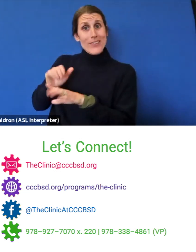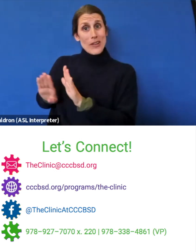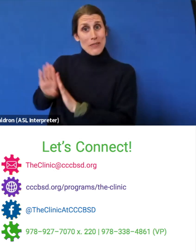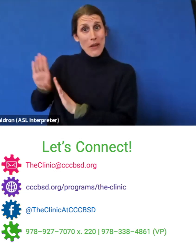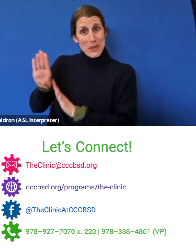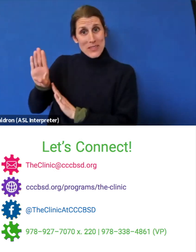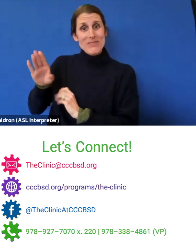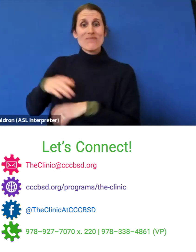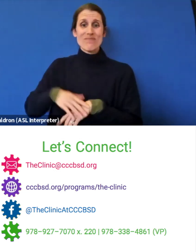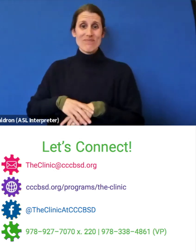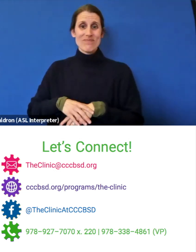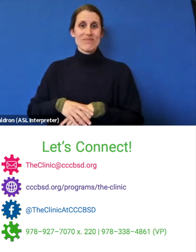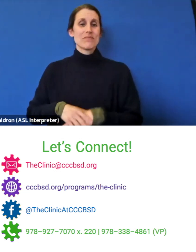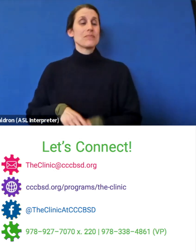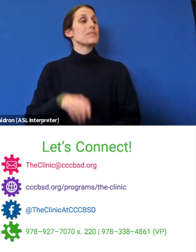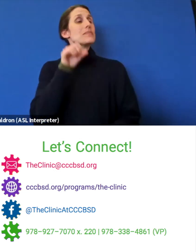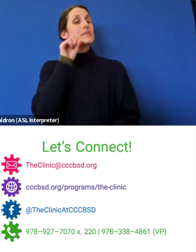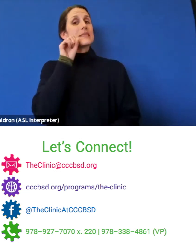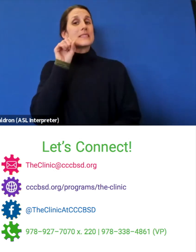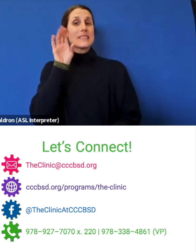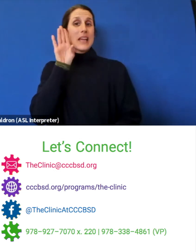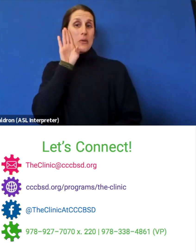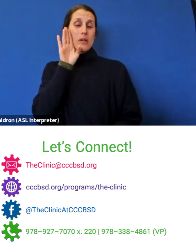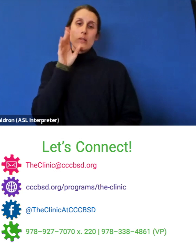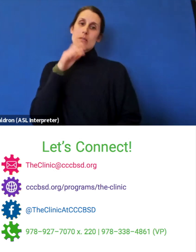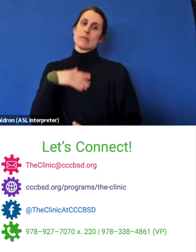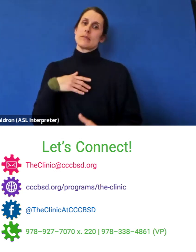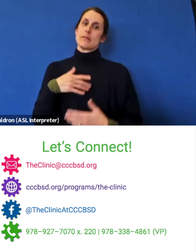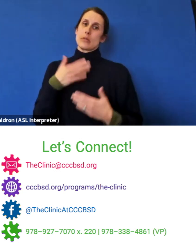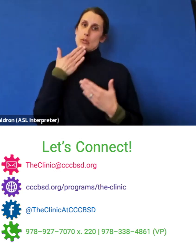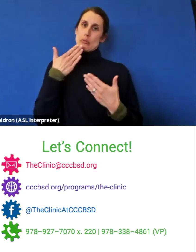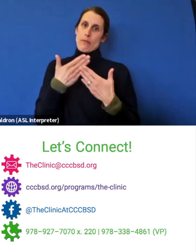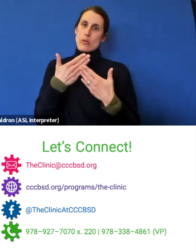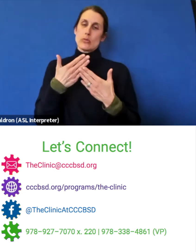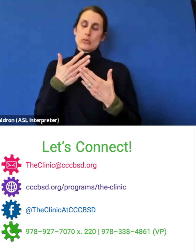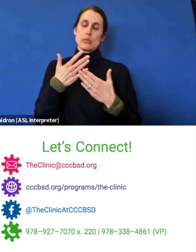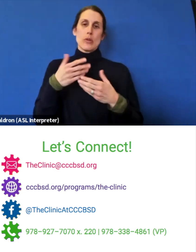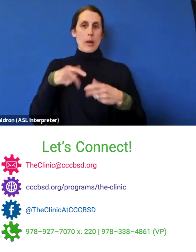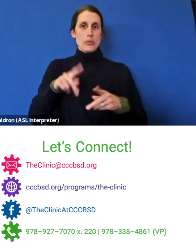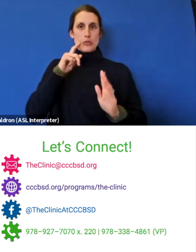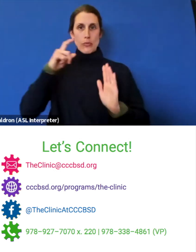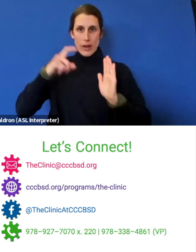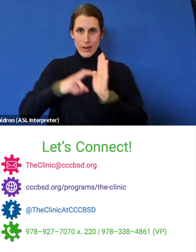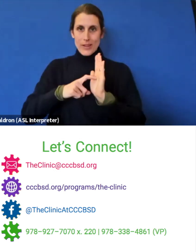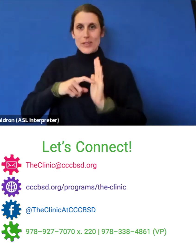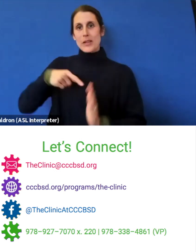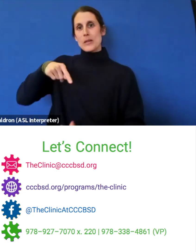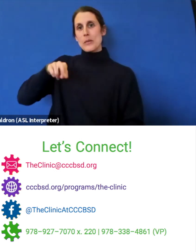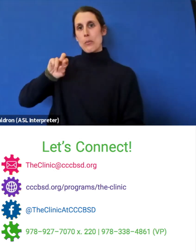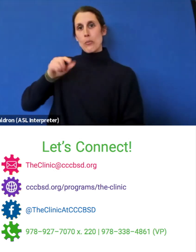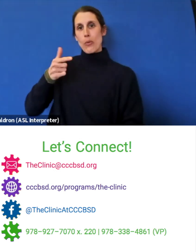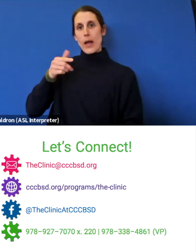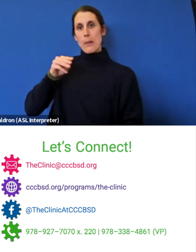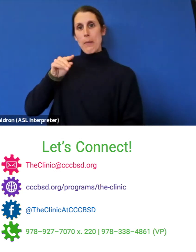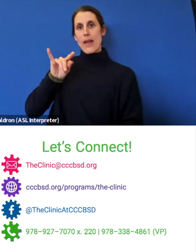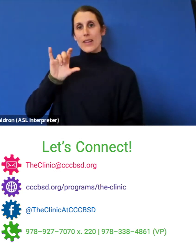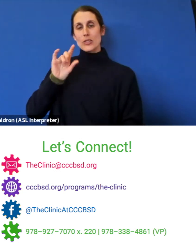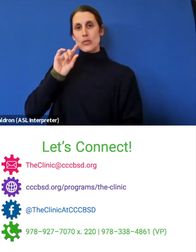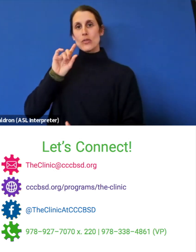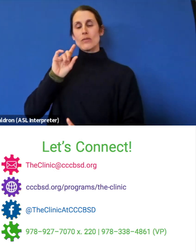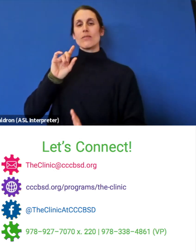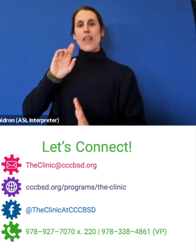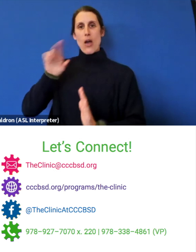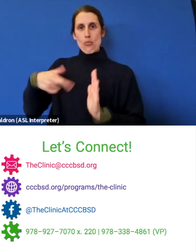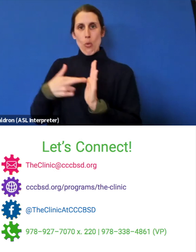We can be grateful for the opportunity to recognize the role of pragmatics in development, not at the end, but throughout from